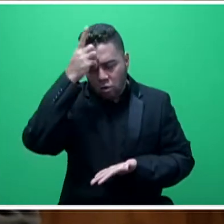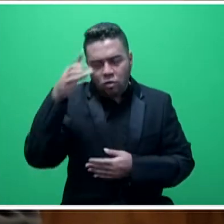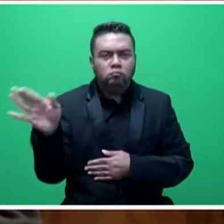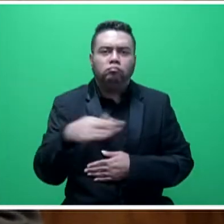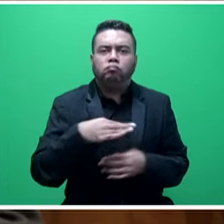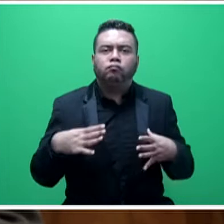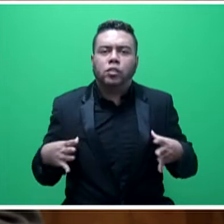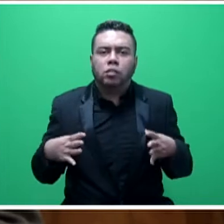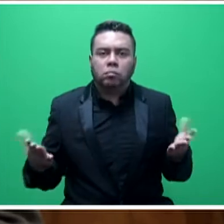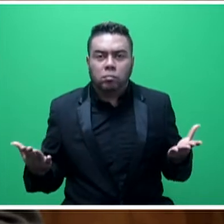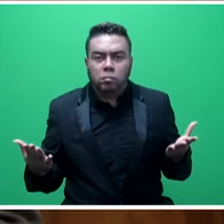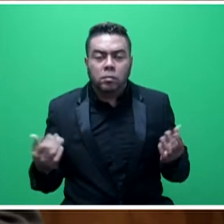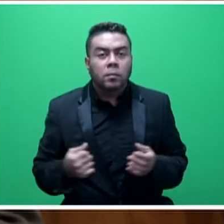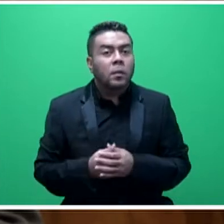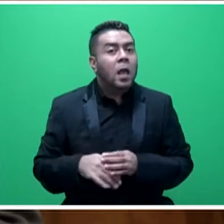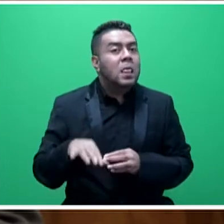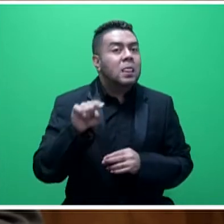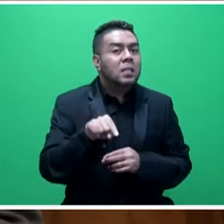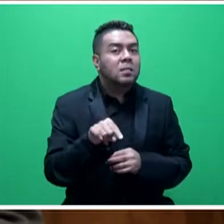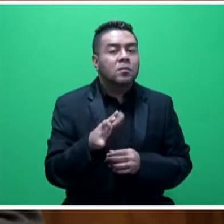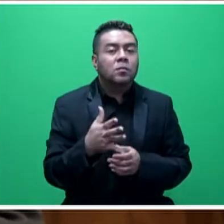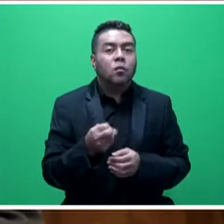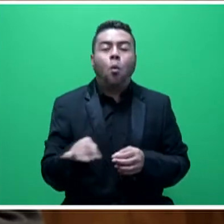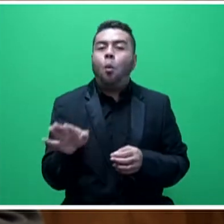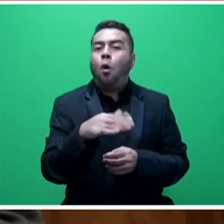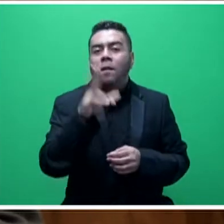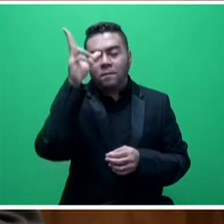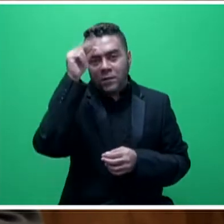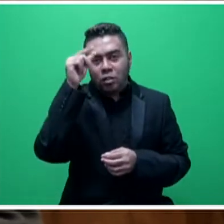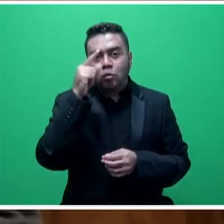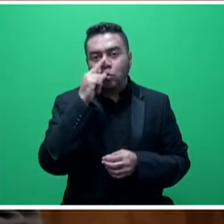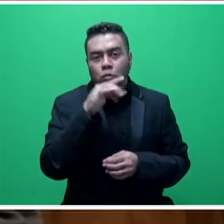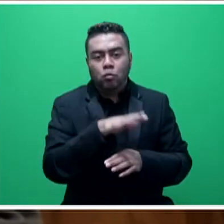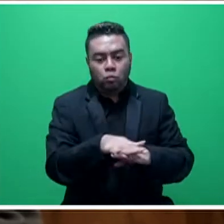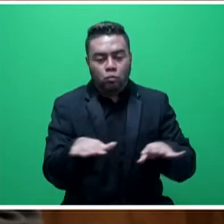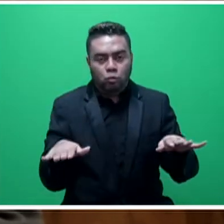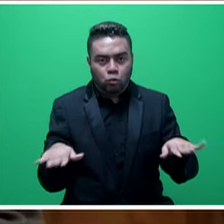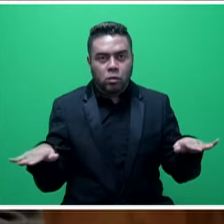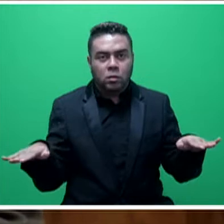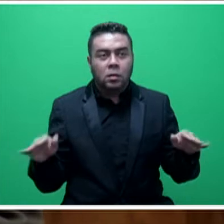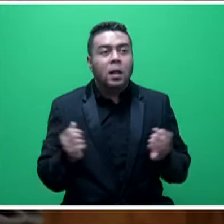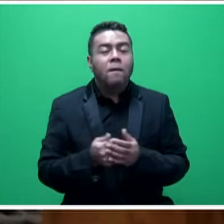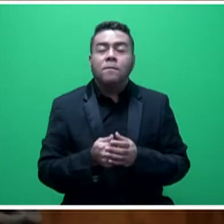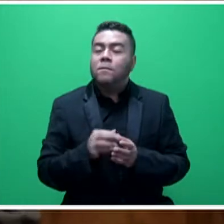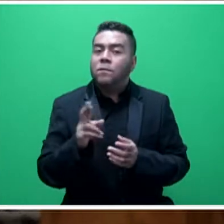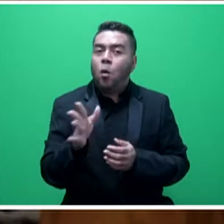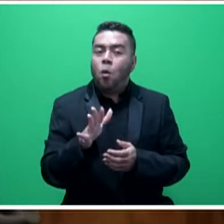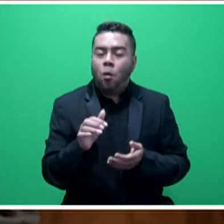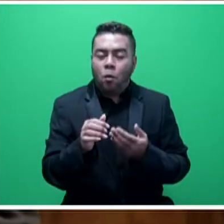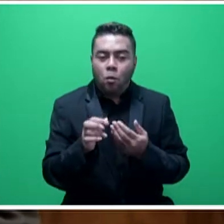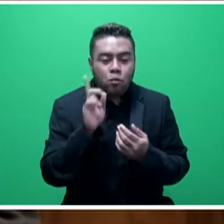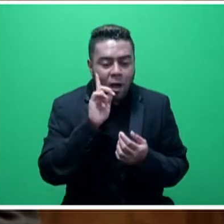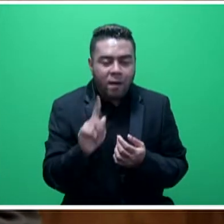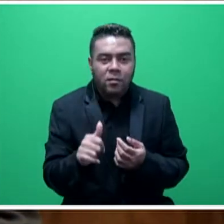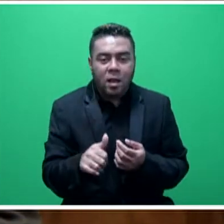smart policies, but a testament to our dedication to all Fijian children. We are dedicated to safeguarding the welfare of our children,